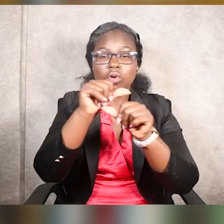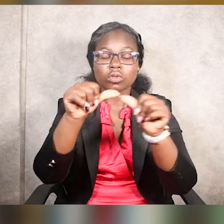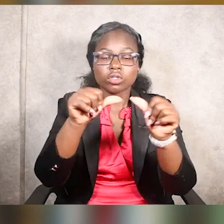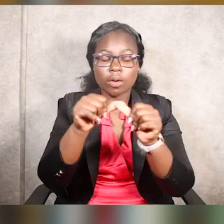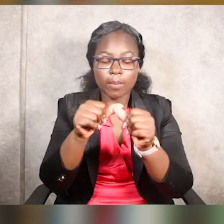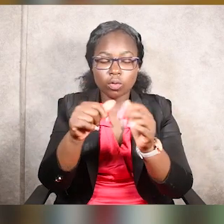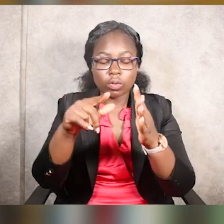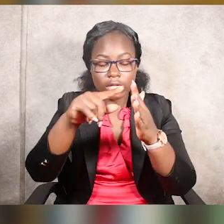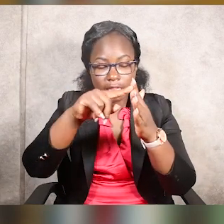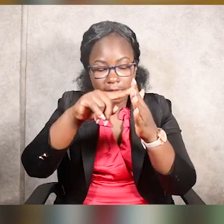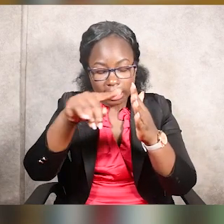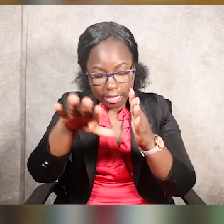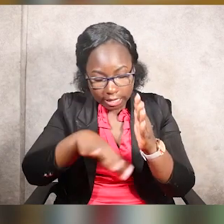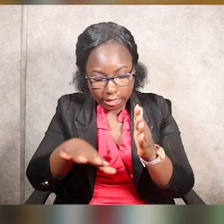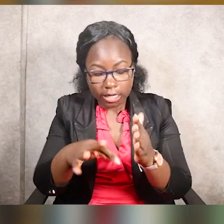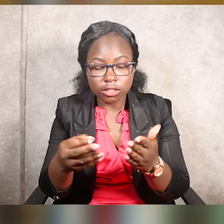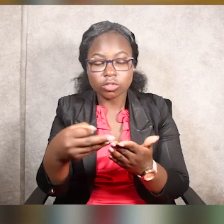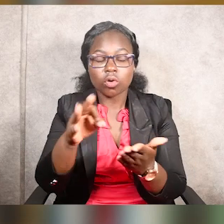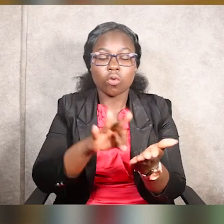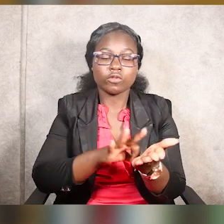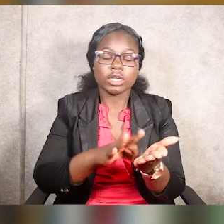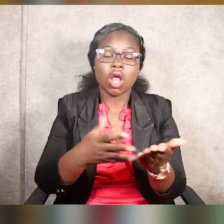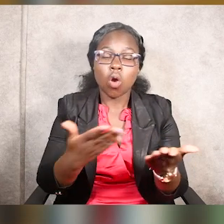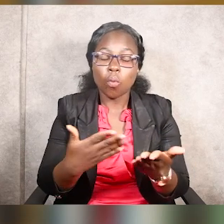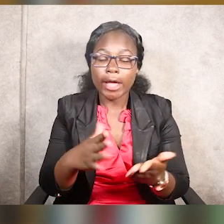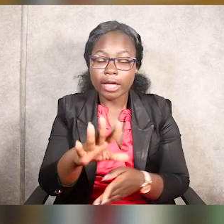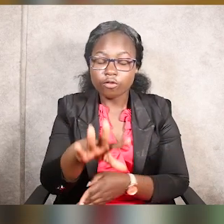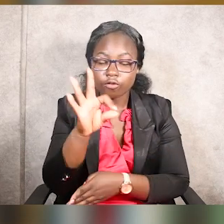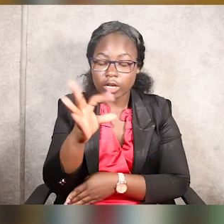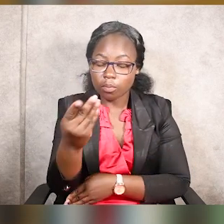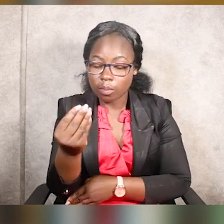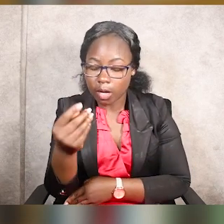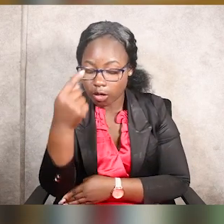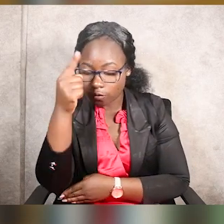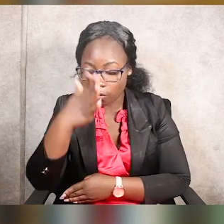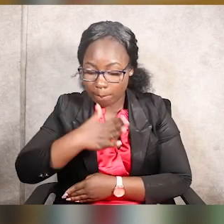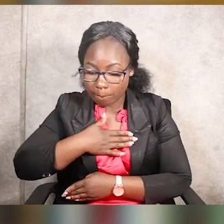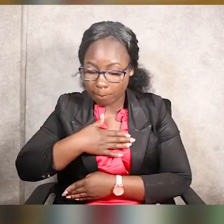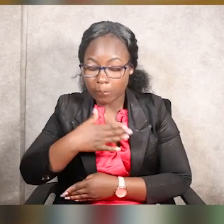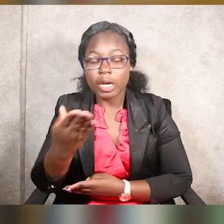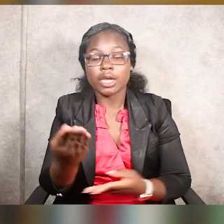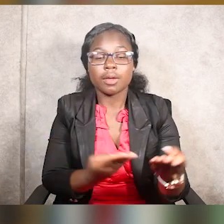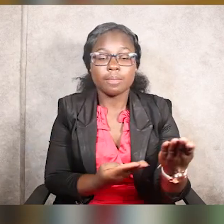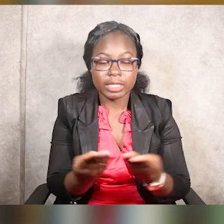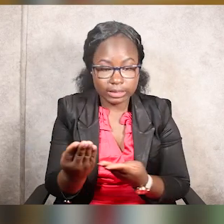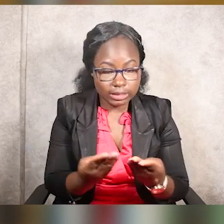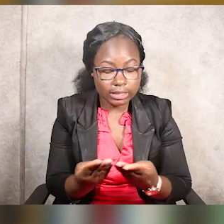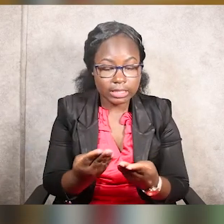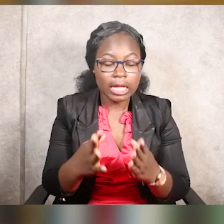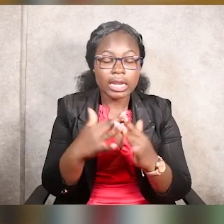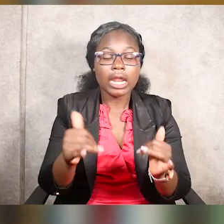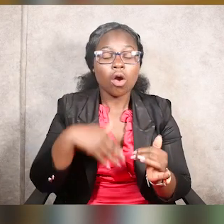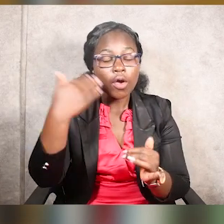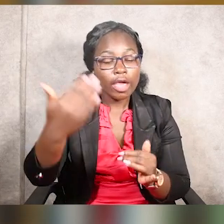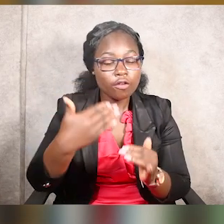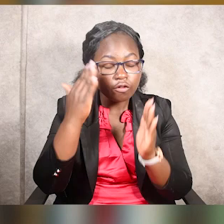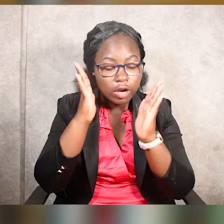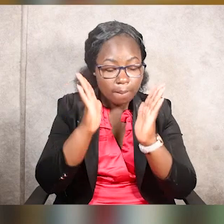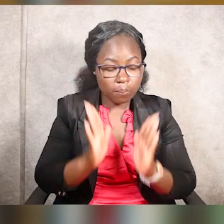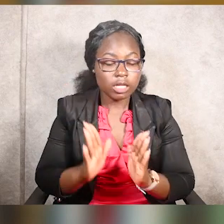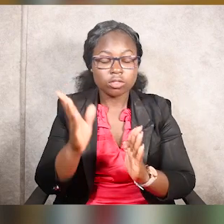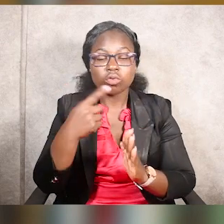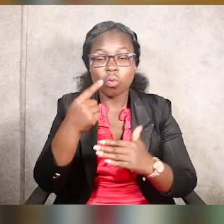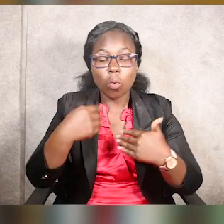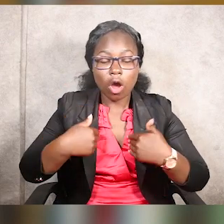of finance. Where do I get money for my business? Now, every person who has